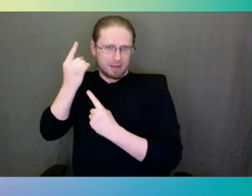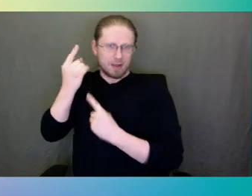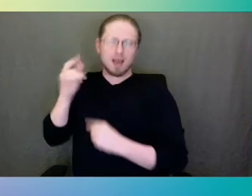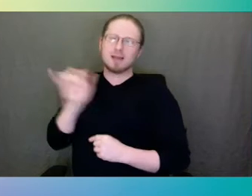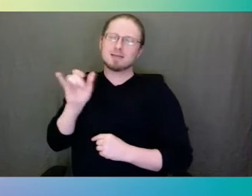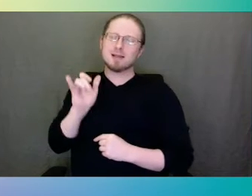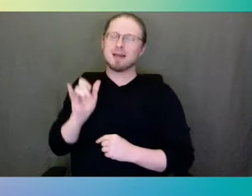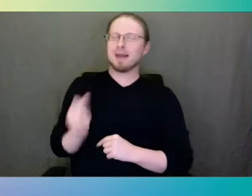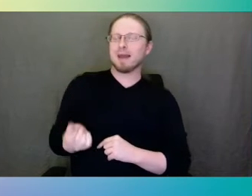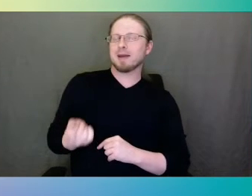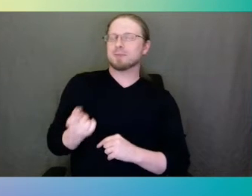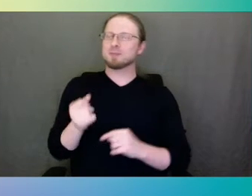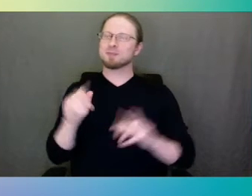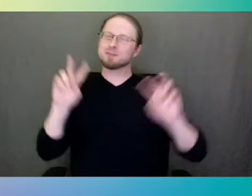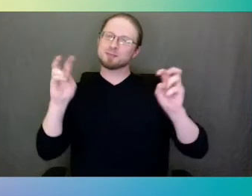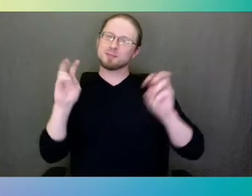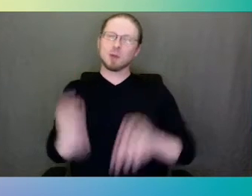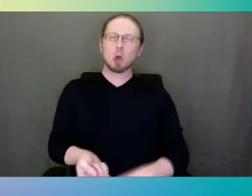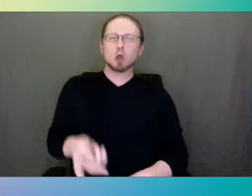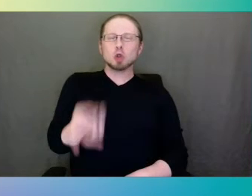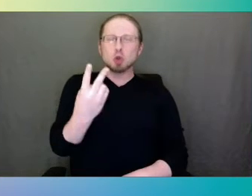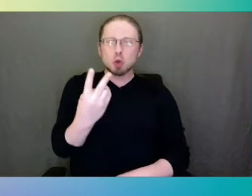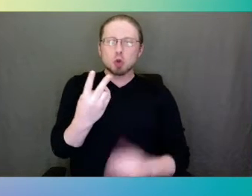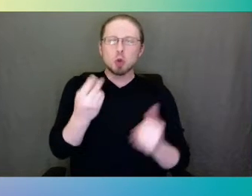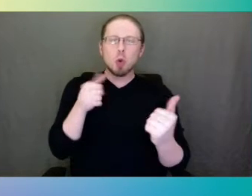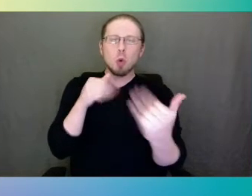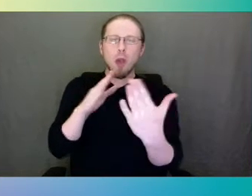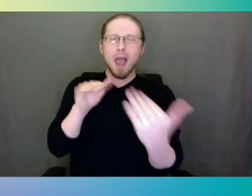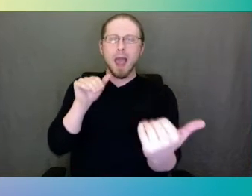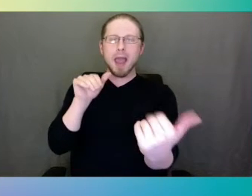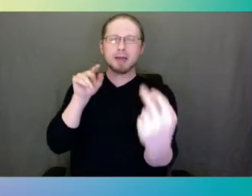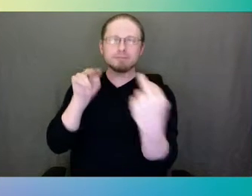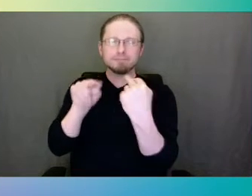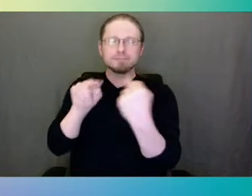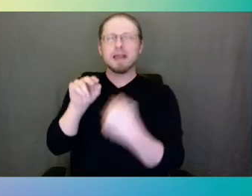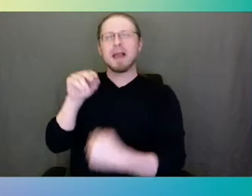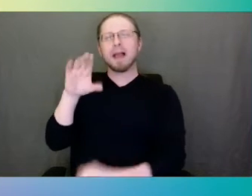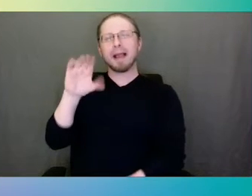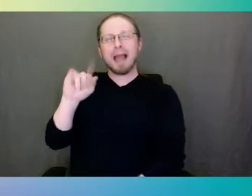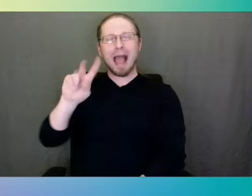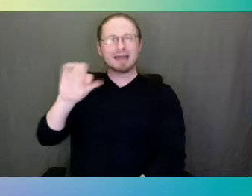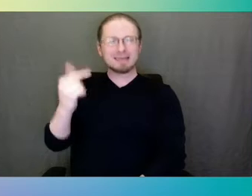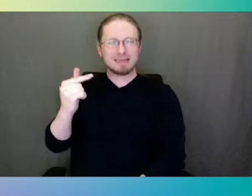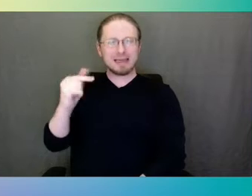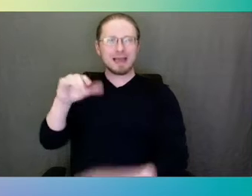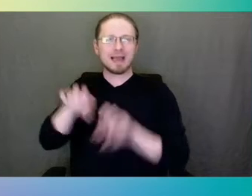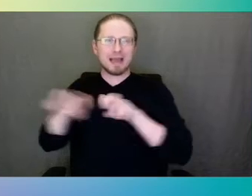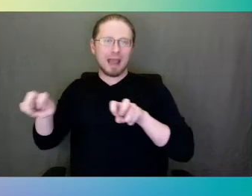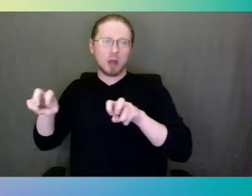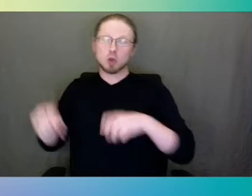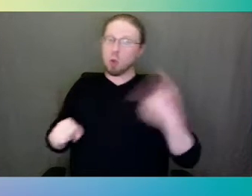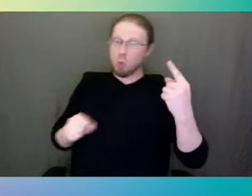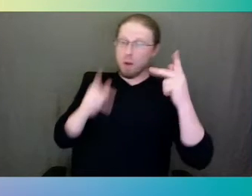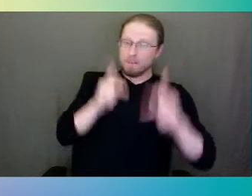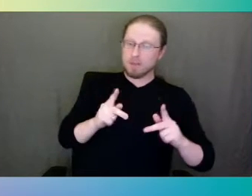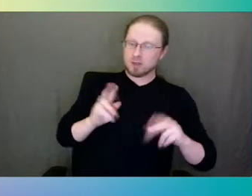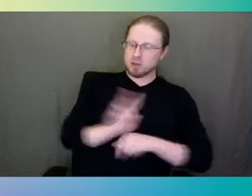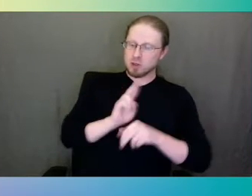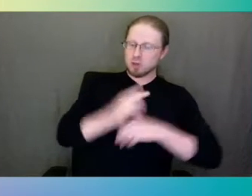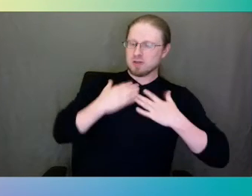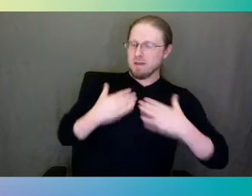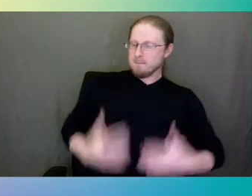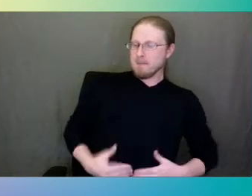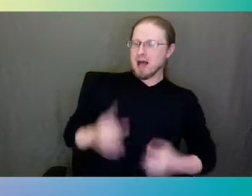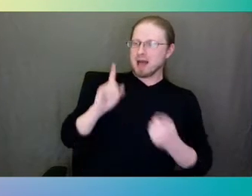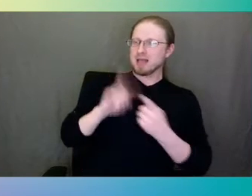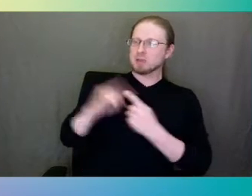might kind of explain this term a little bit more. So you have a person using their body to get casted maybe in something,